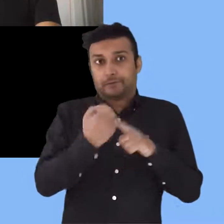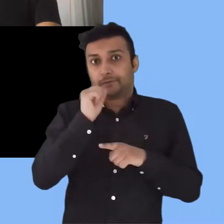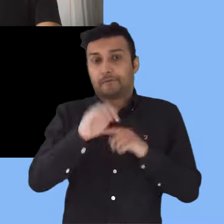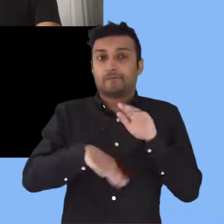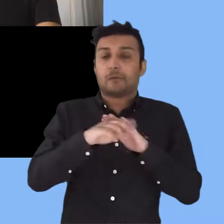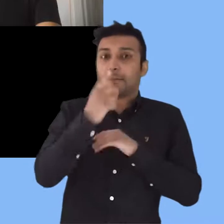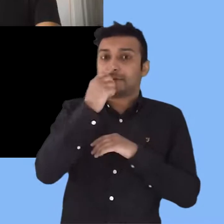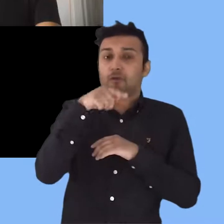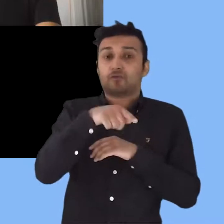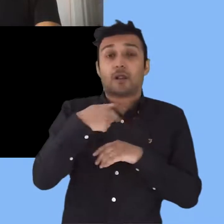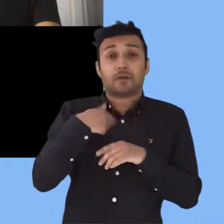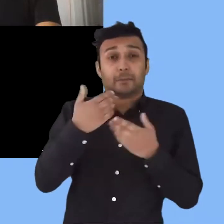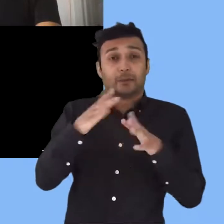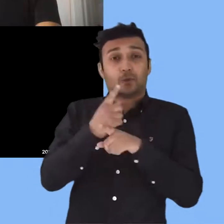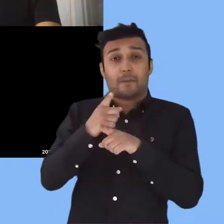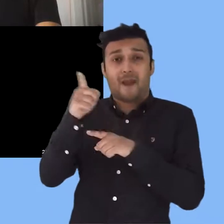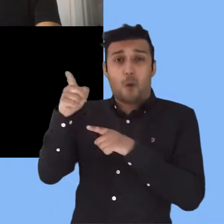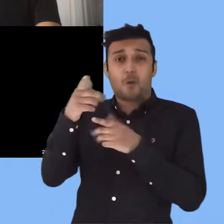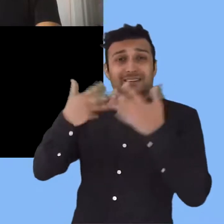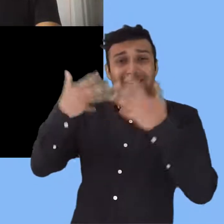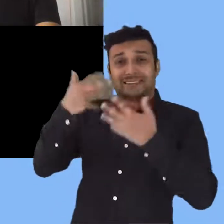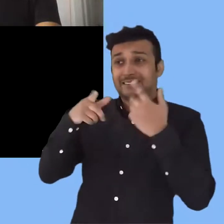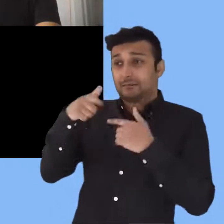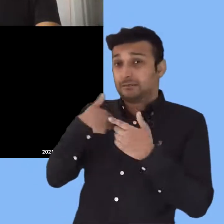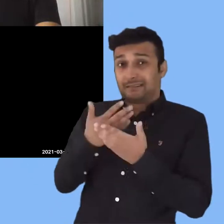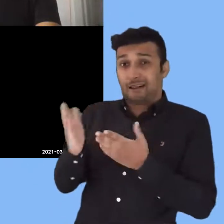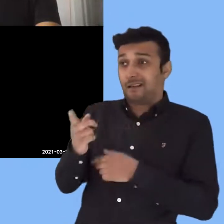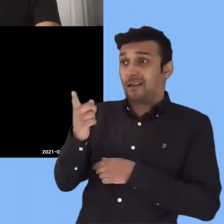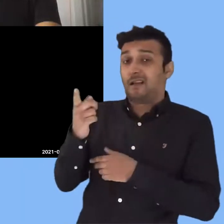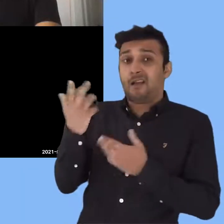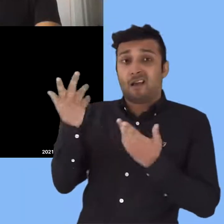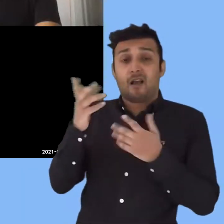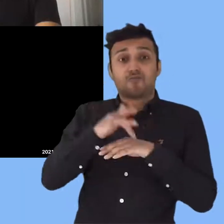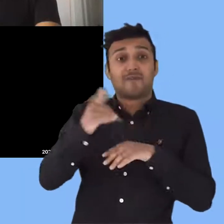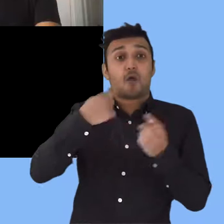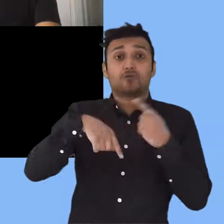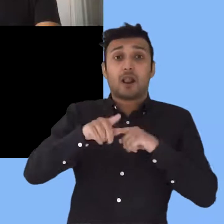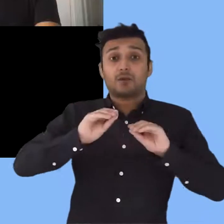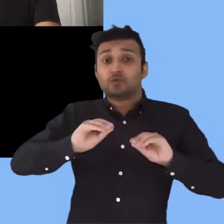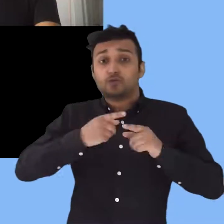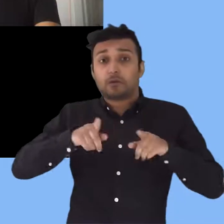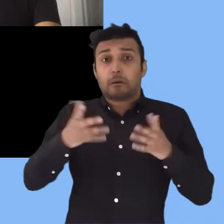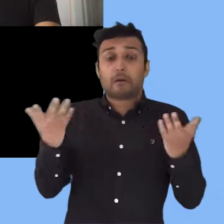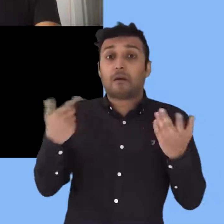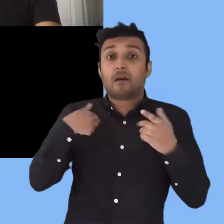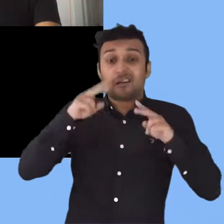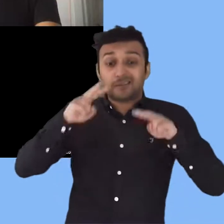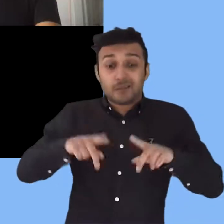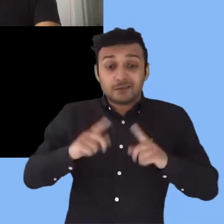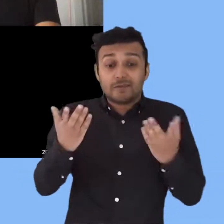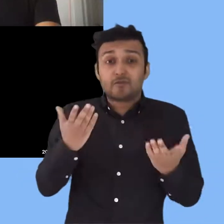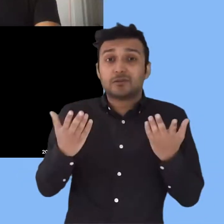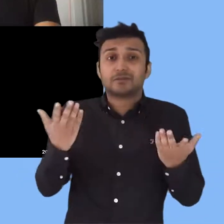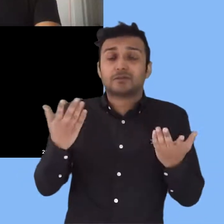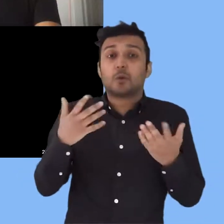already seeing that from a very young age, that practitioners are you know, not really seeing the differences or judging children off the